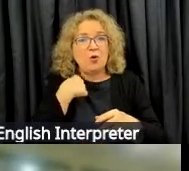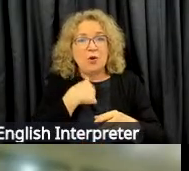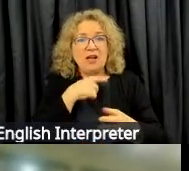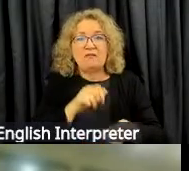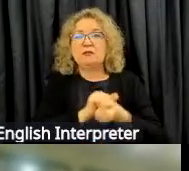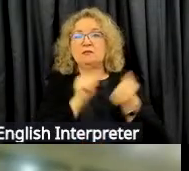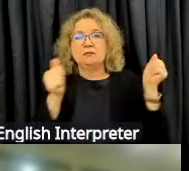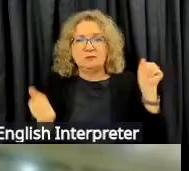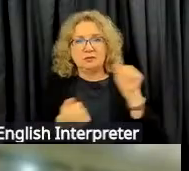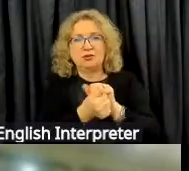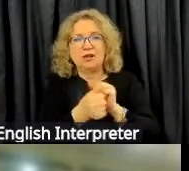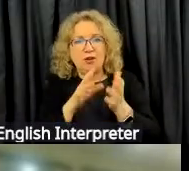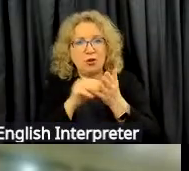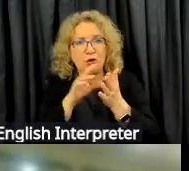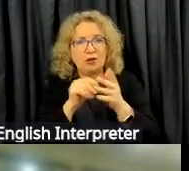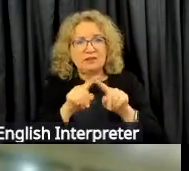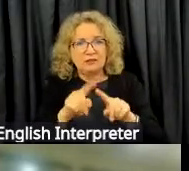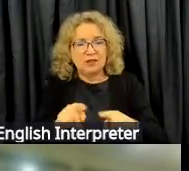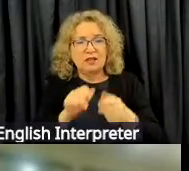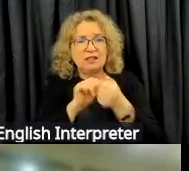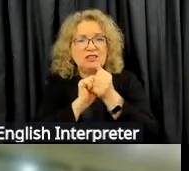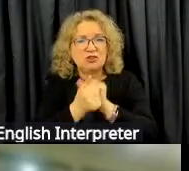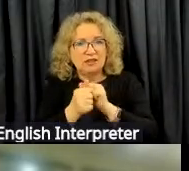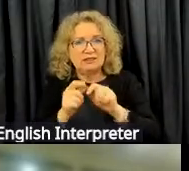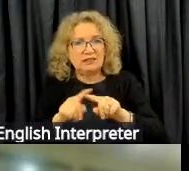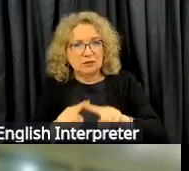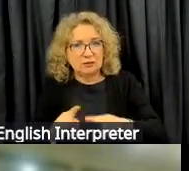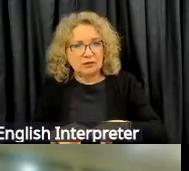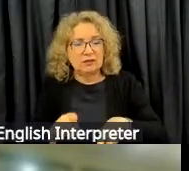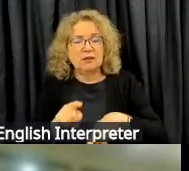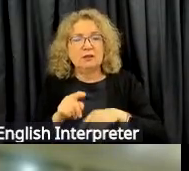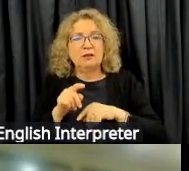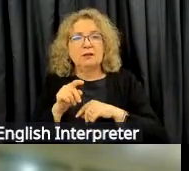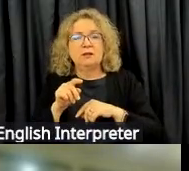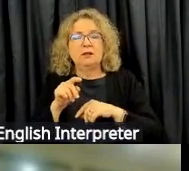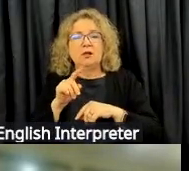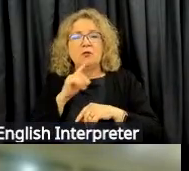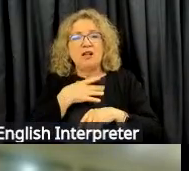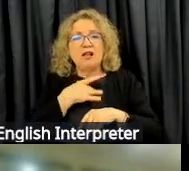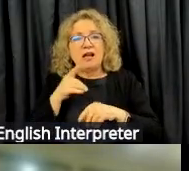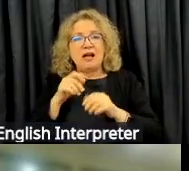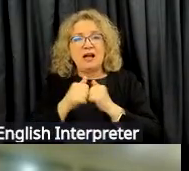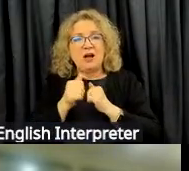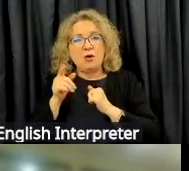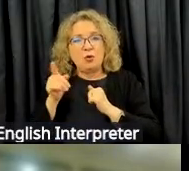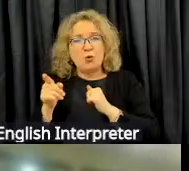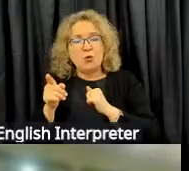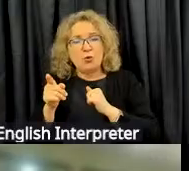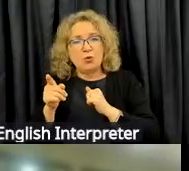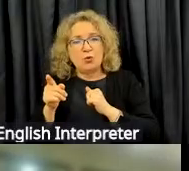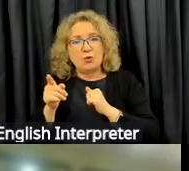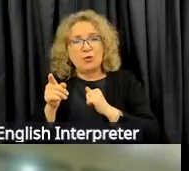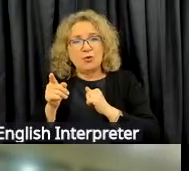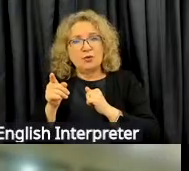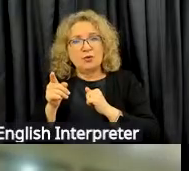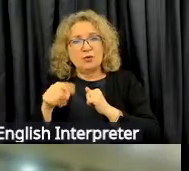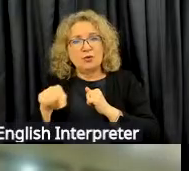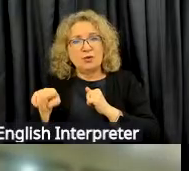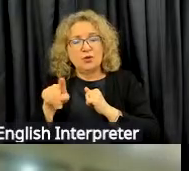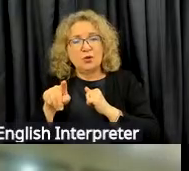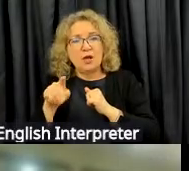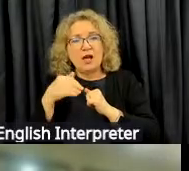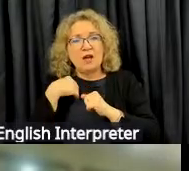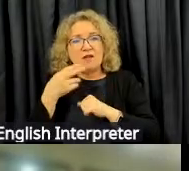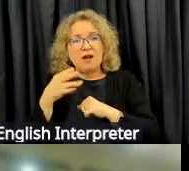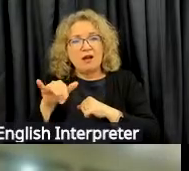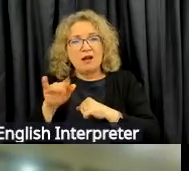of adjustments. And I really liked how you incorporated both the hybrid version of doing a lot of meetings virtually, but then